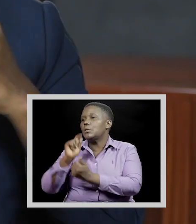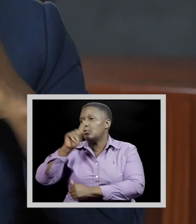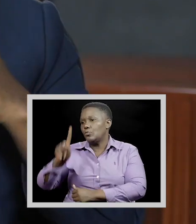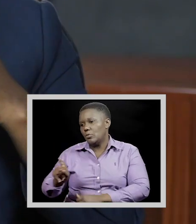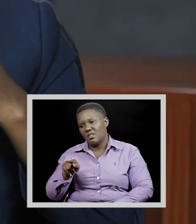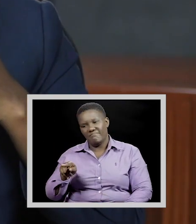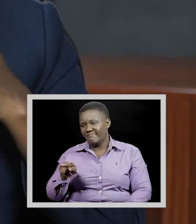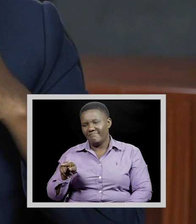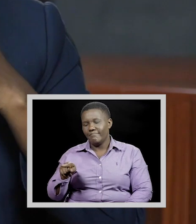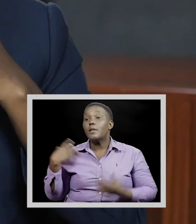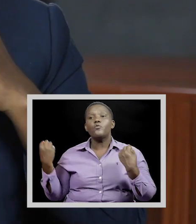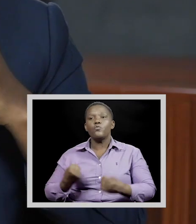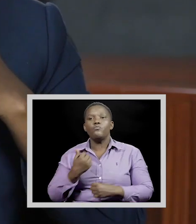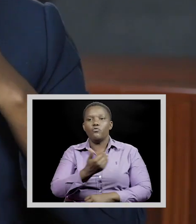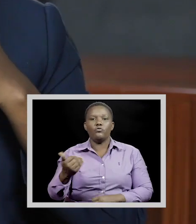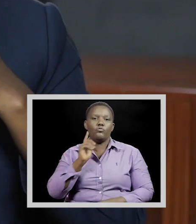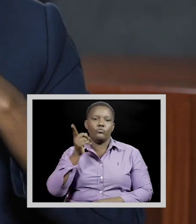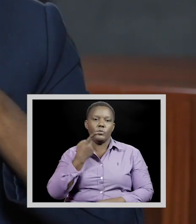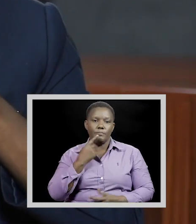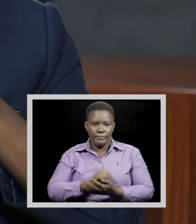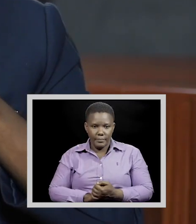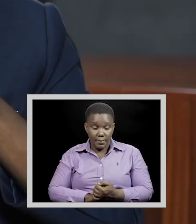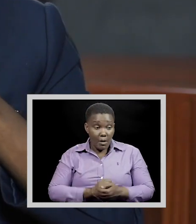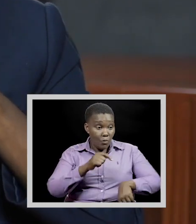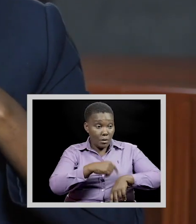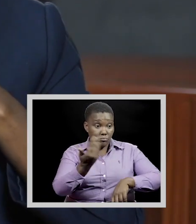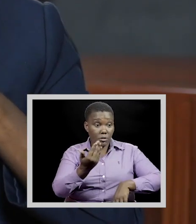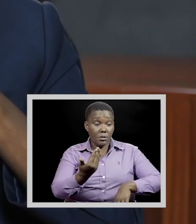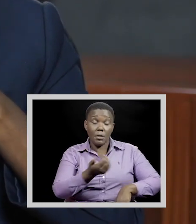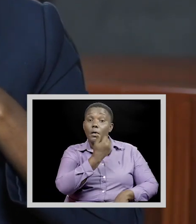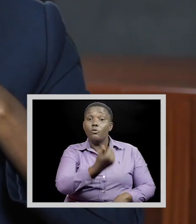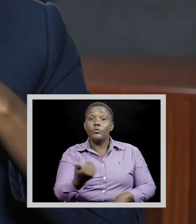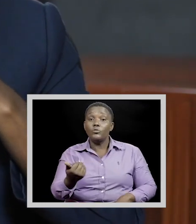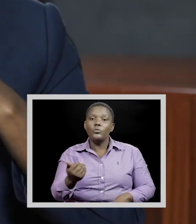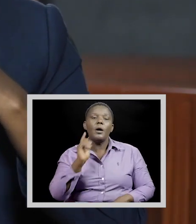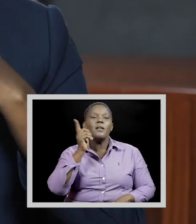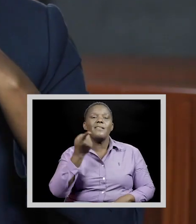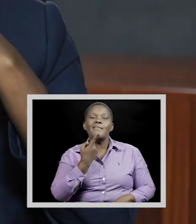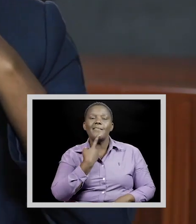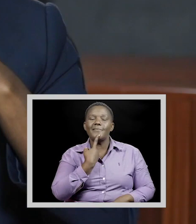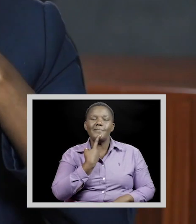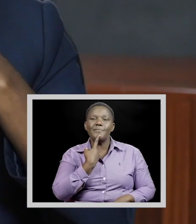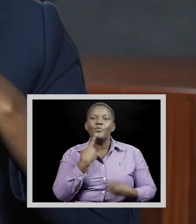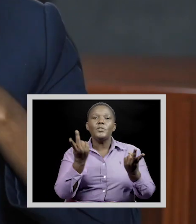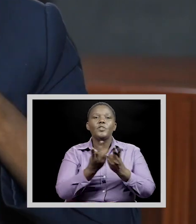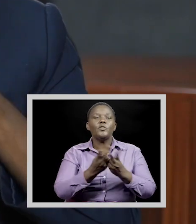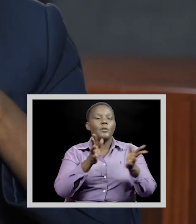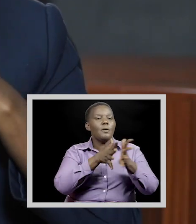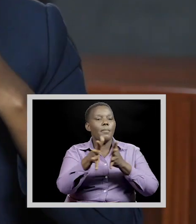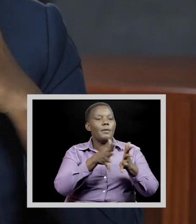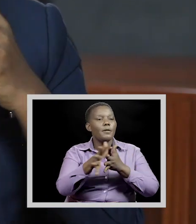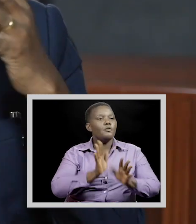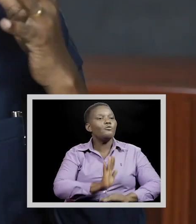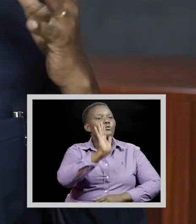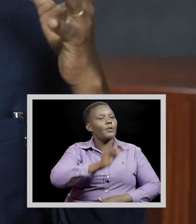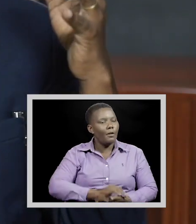day, makes a question. That is too technical for the child to answer. At the end of the day, the child may simply answer